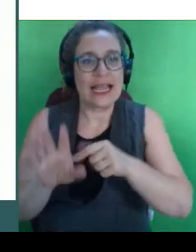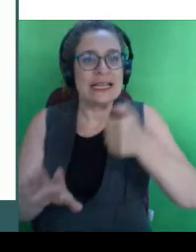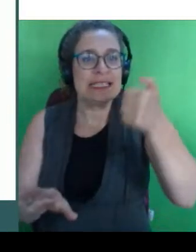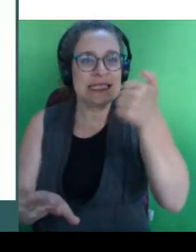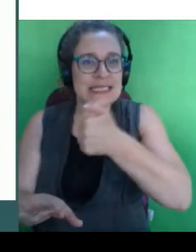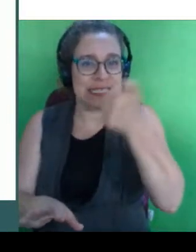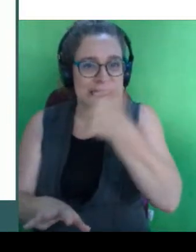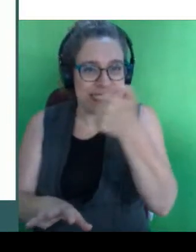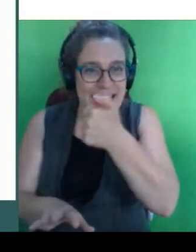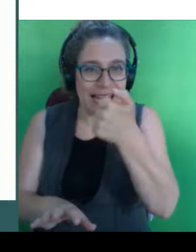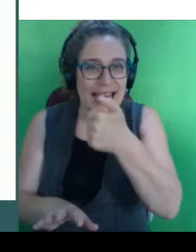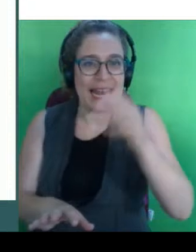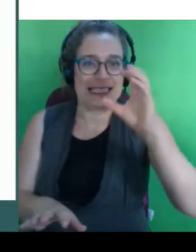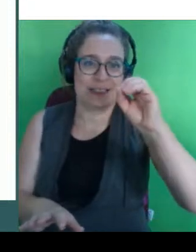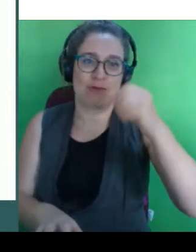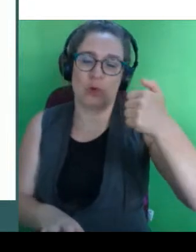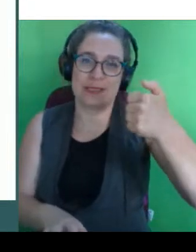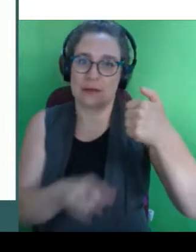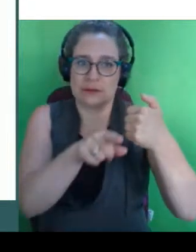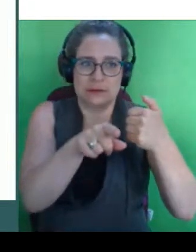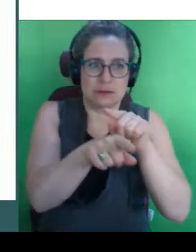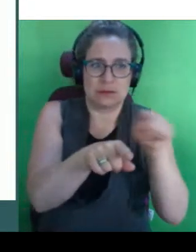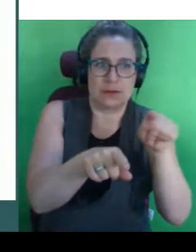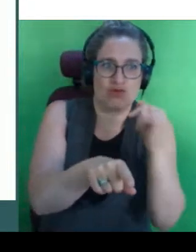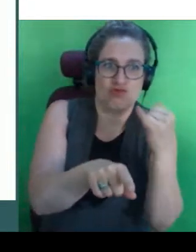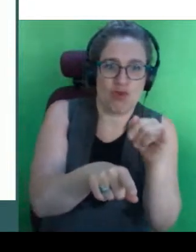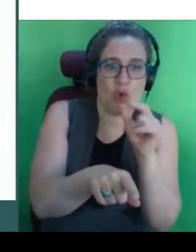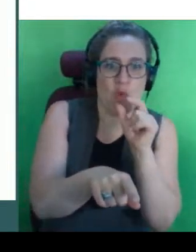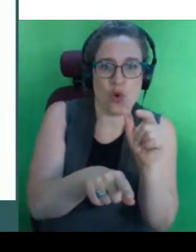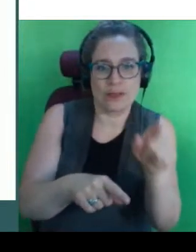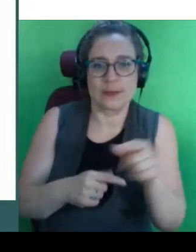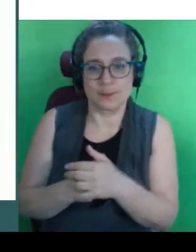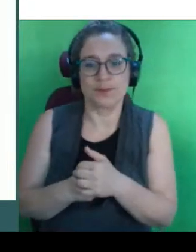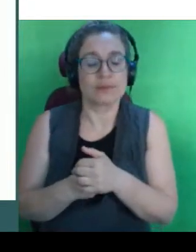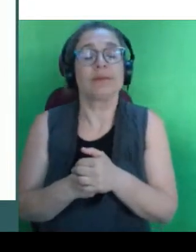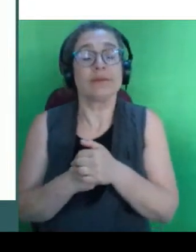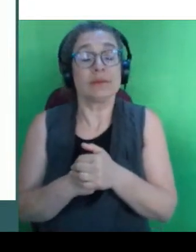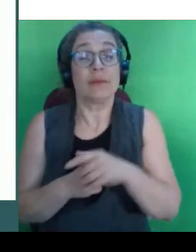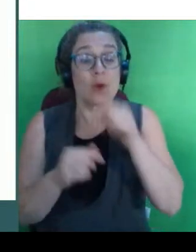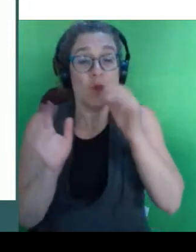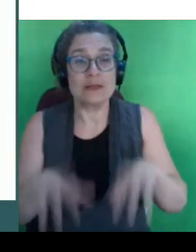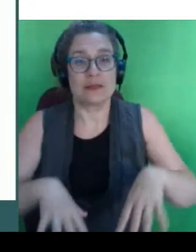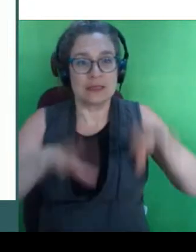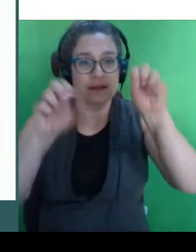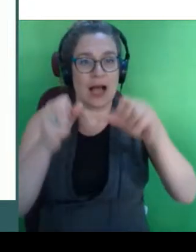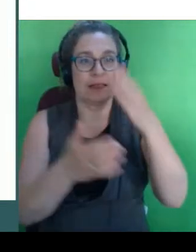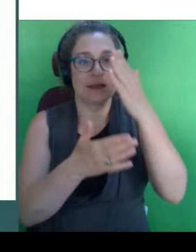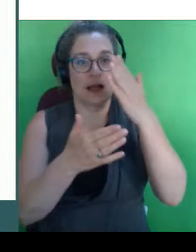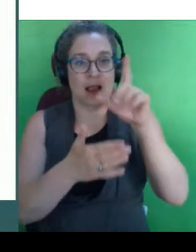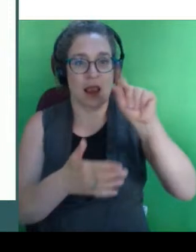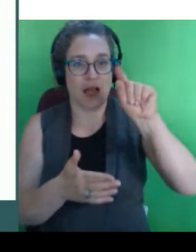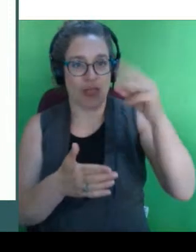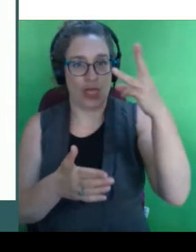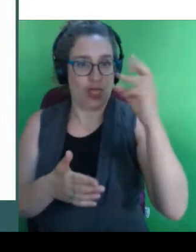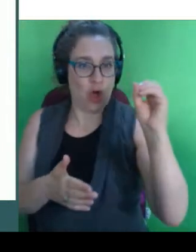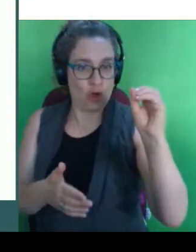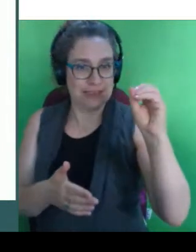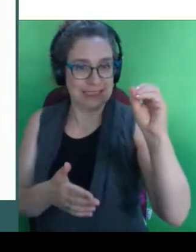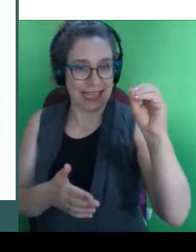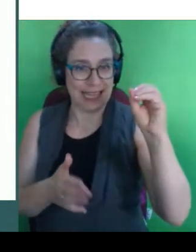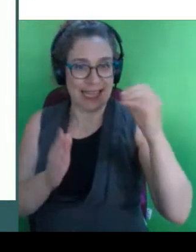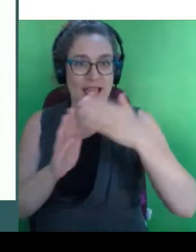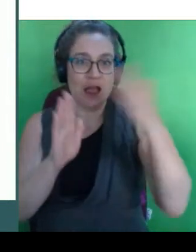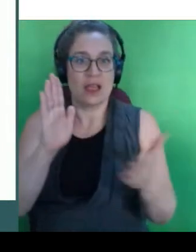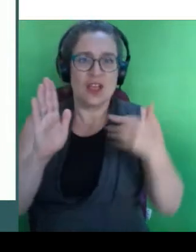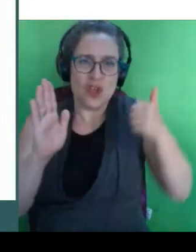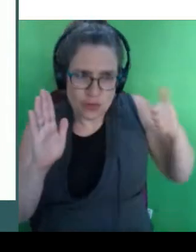2, and then session 3 will start at 11:30 and the webinar will finish at 1:05